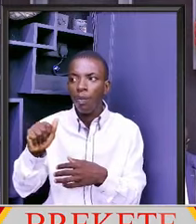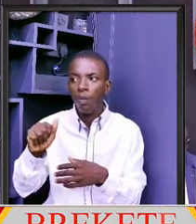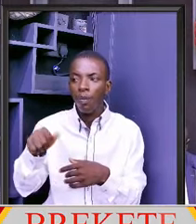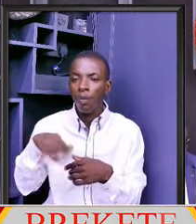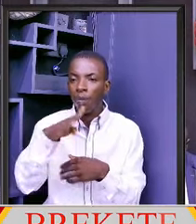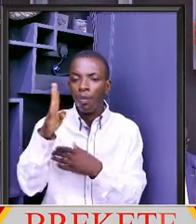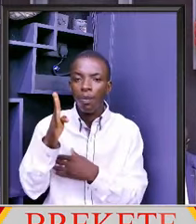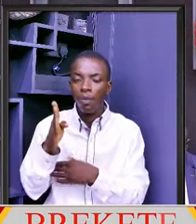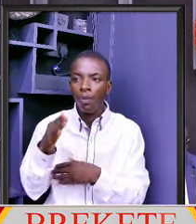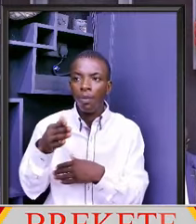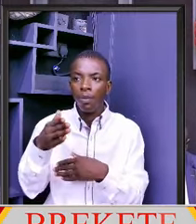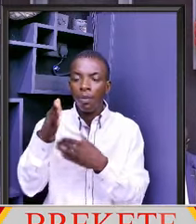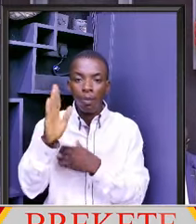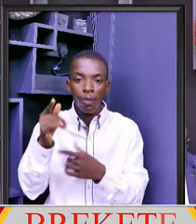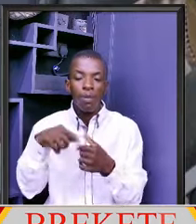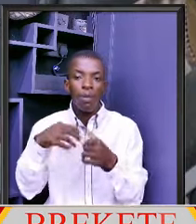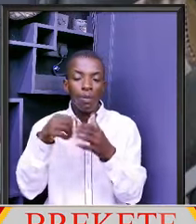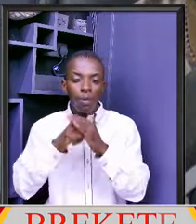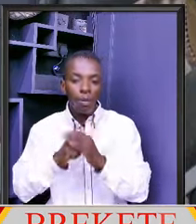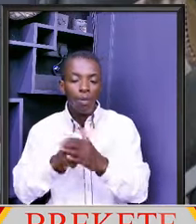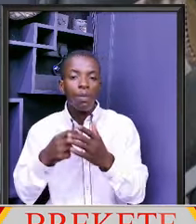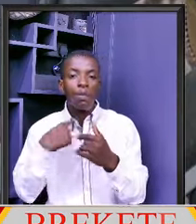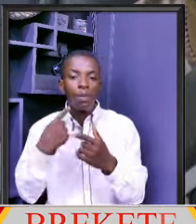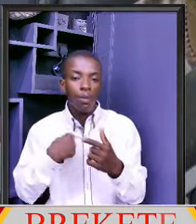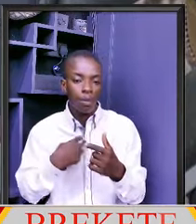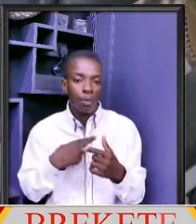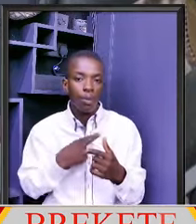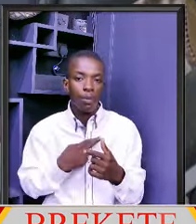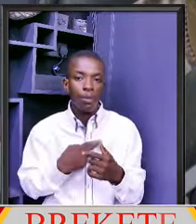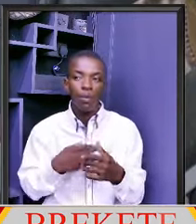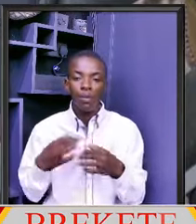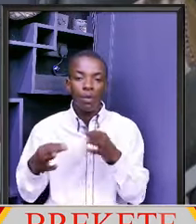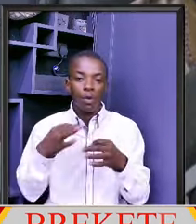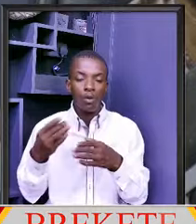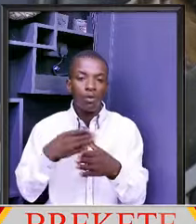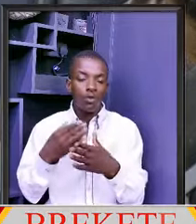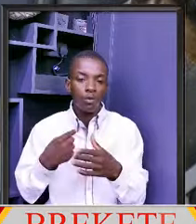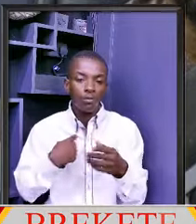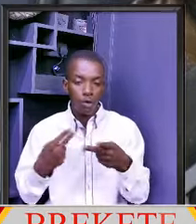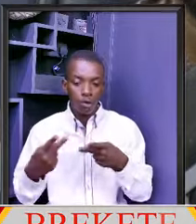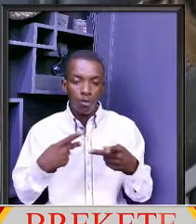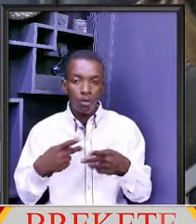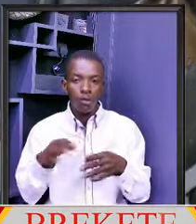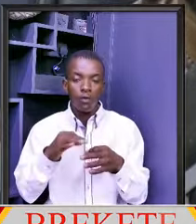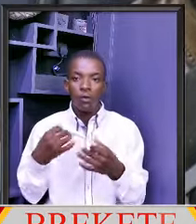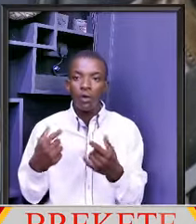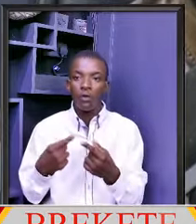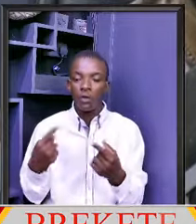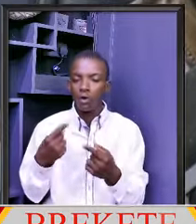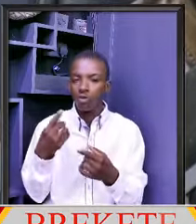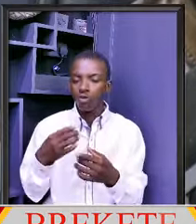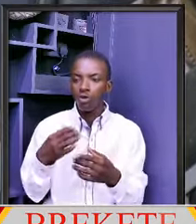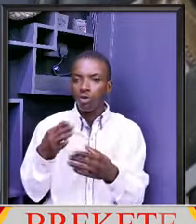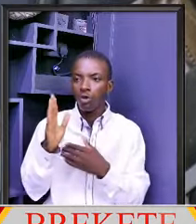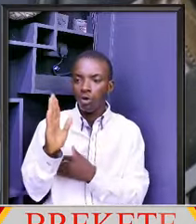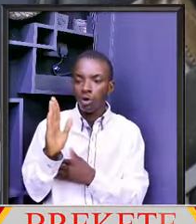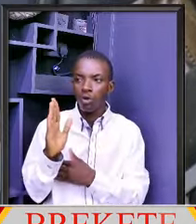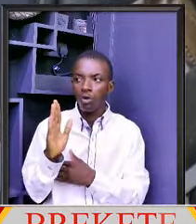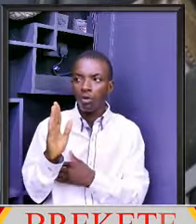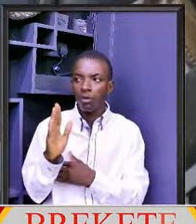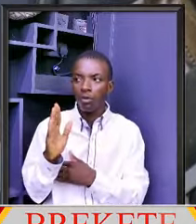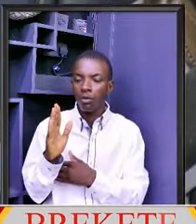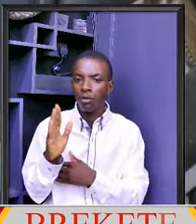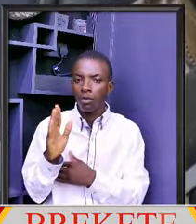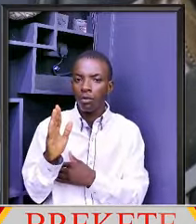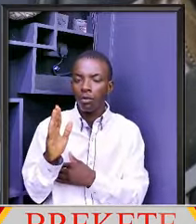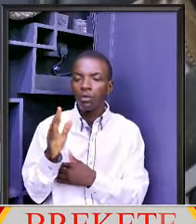to Mecca and worship and come back and tell us, we judge between me and you. If I've offended you, God Almighty is. But if